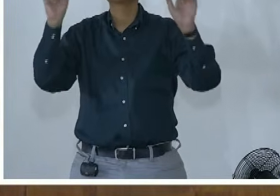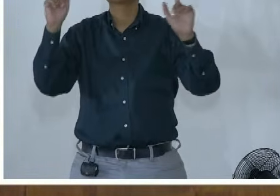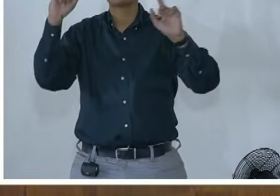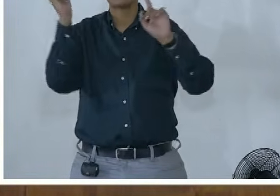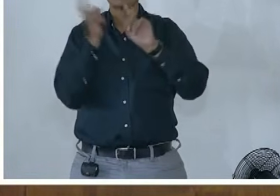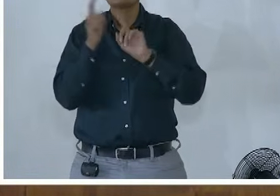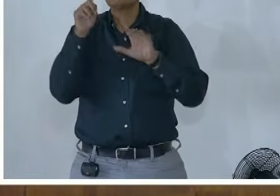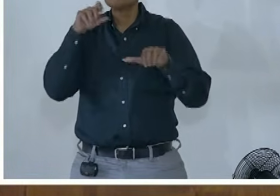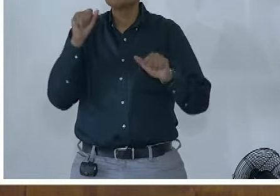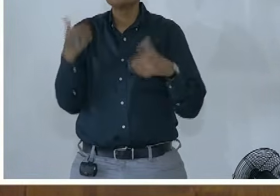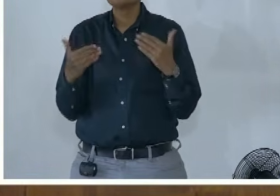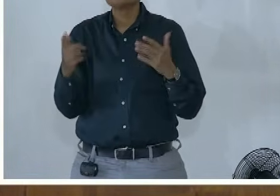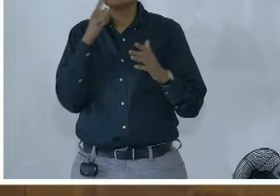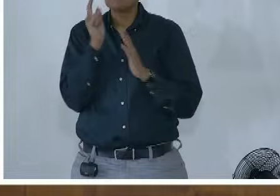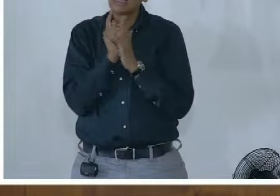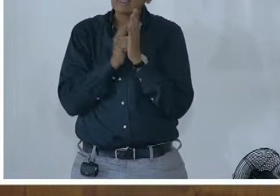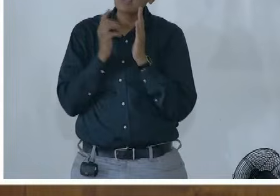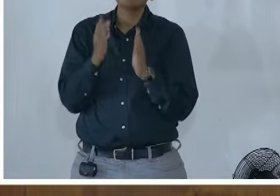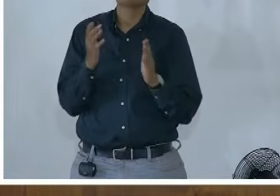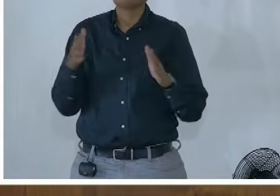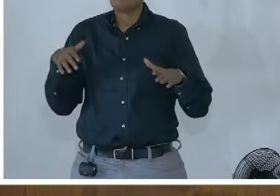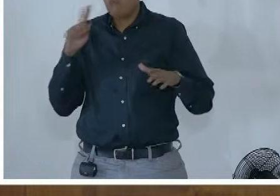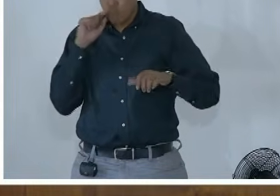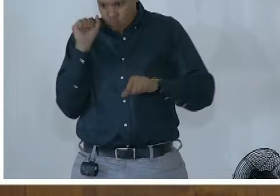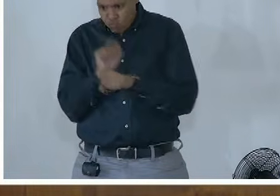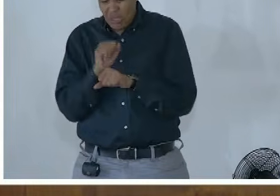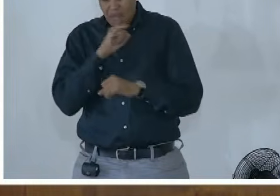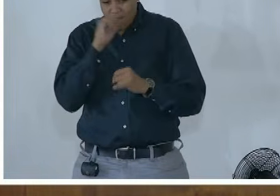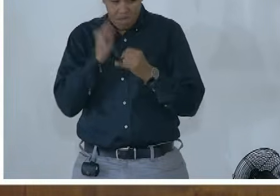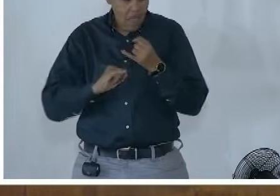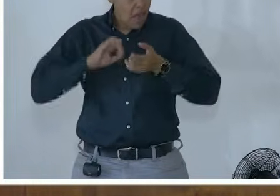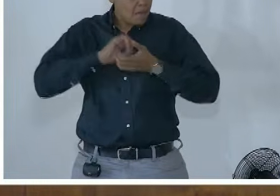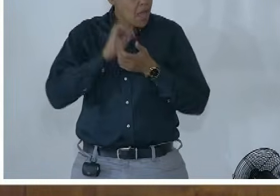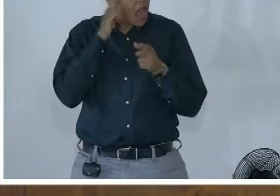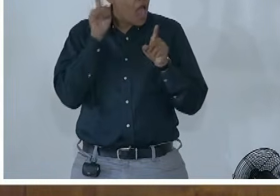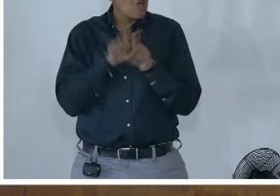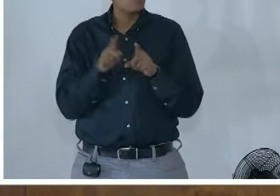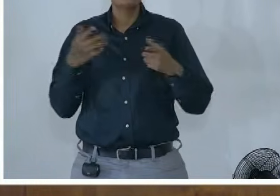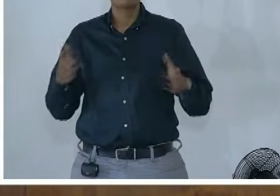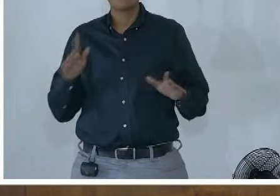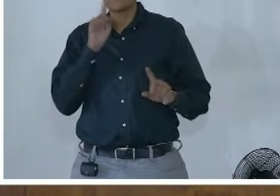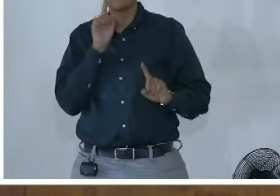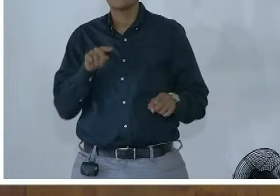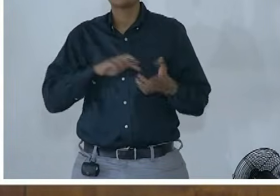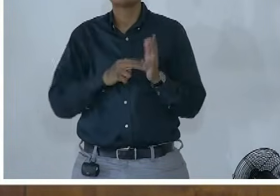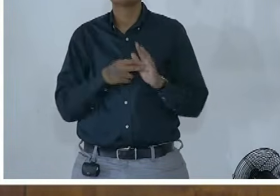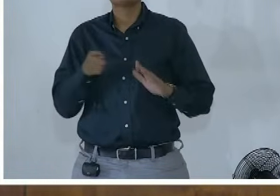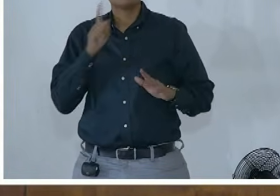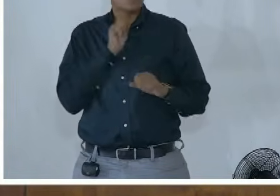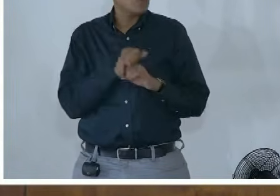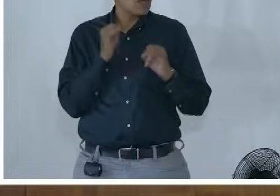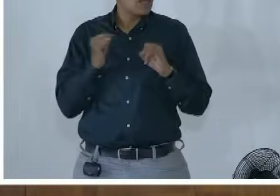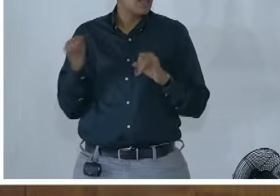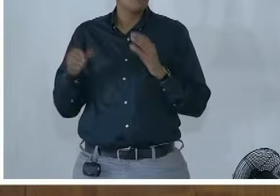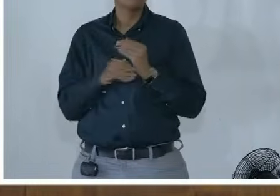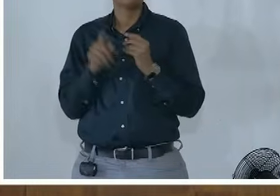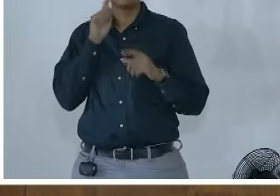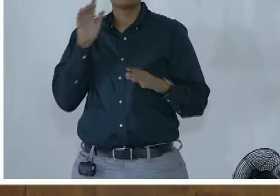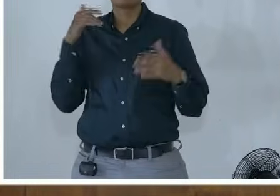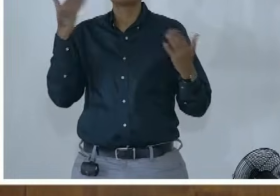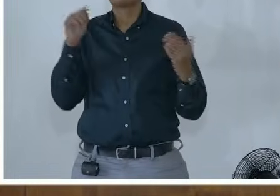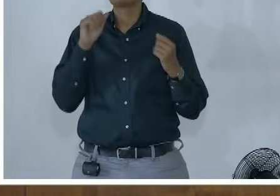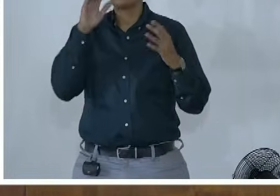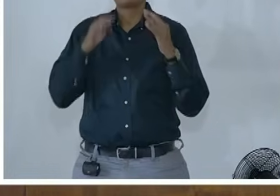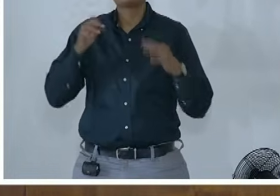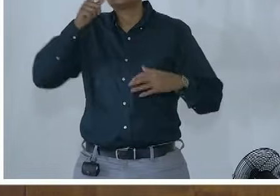automatically takes on the legal weight of a final binding court order. That means that individuals don't have to go back before the